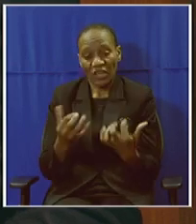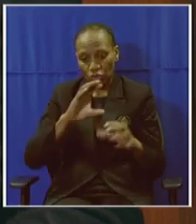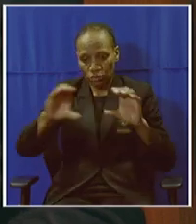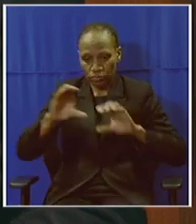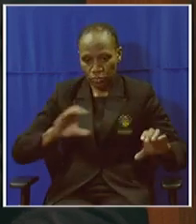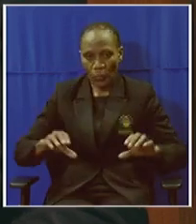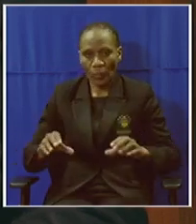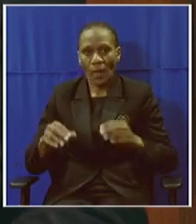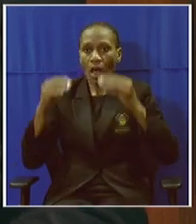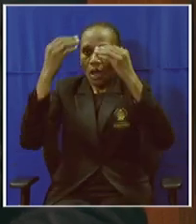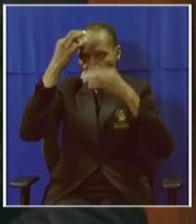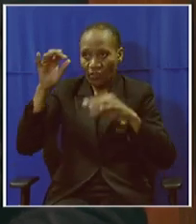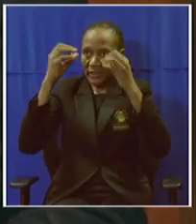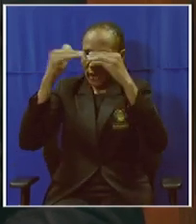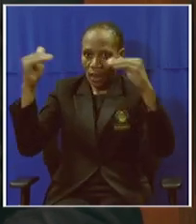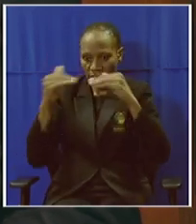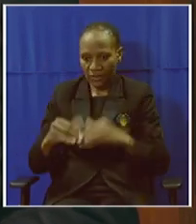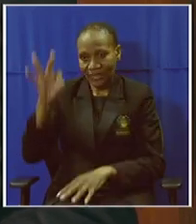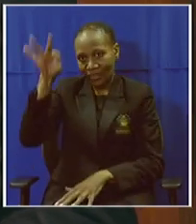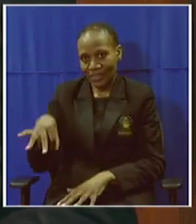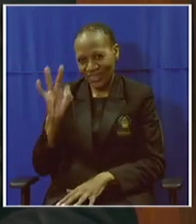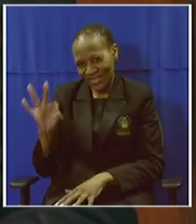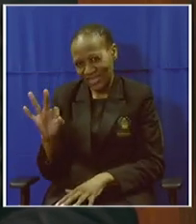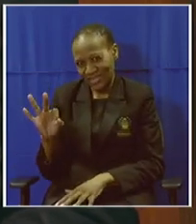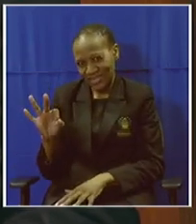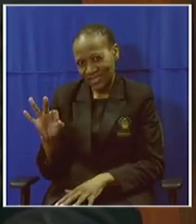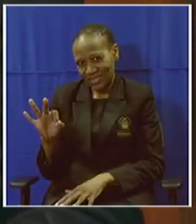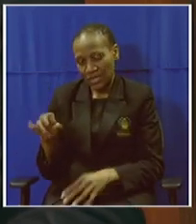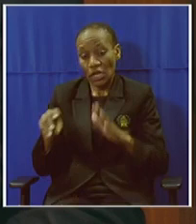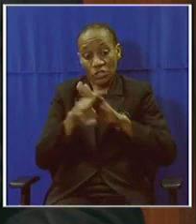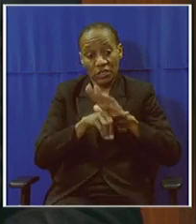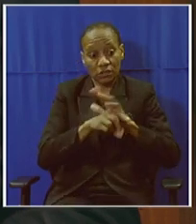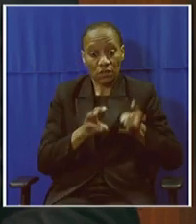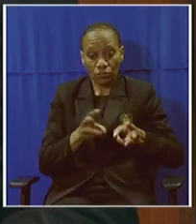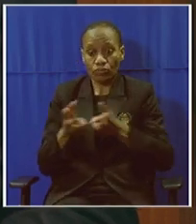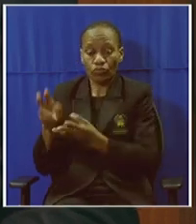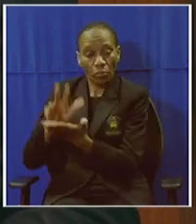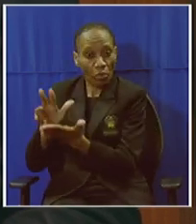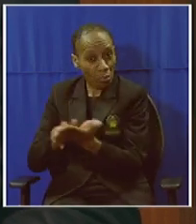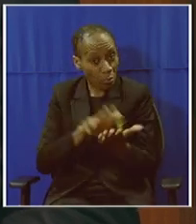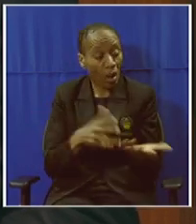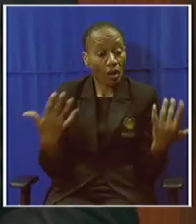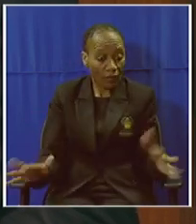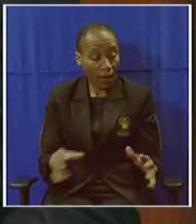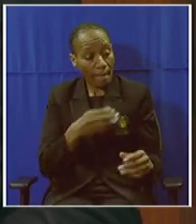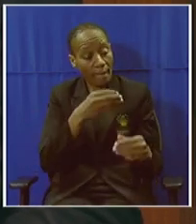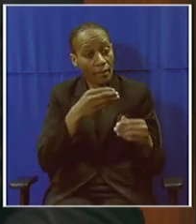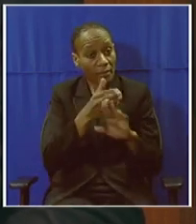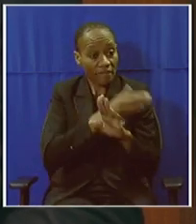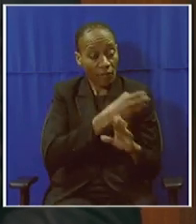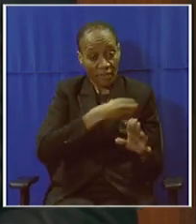all three tiers of government to properly fund the district models that the Honorable President promised the